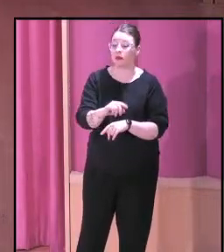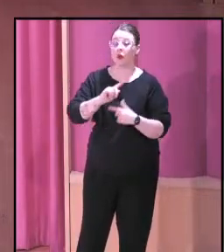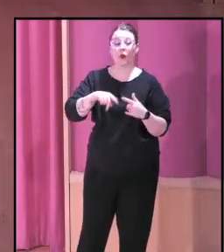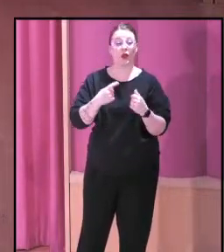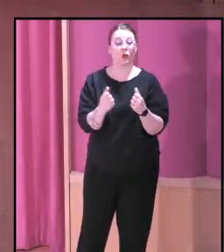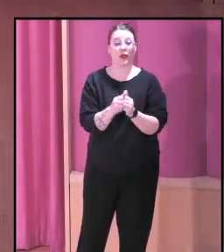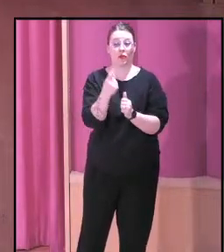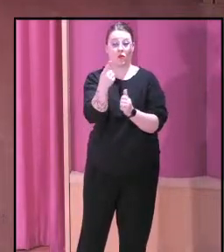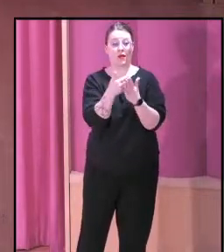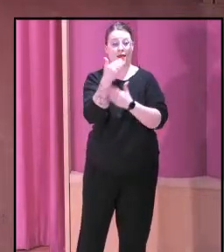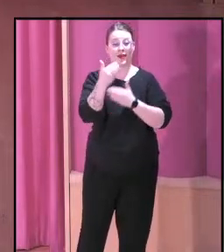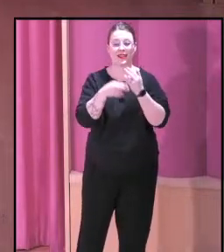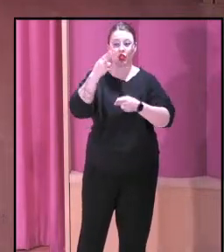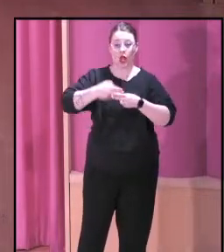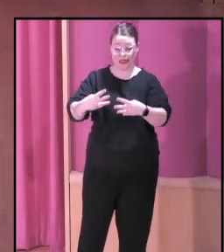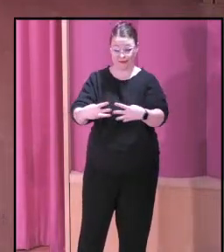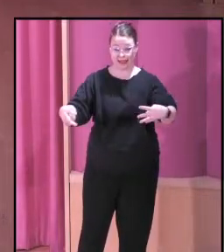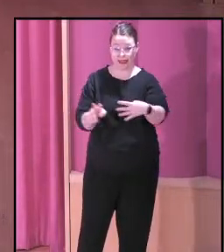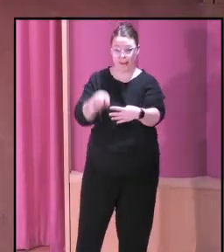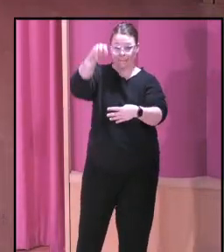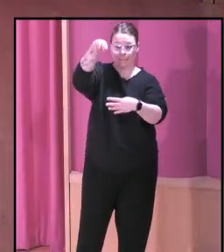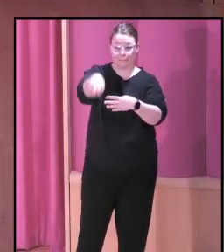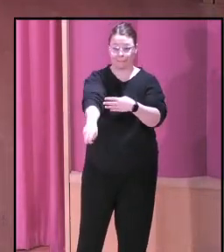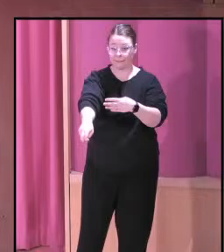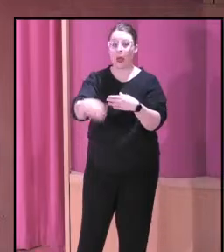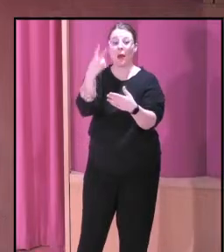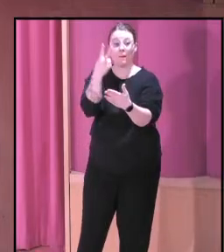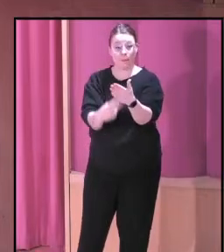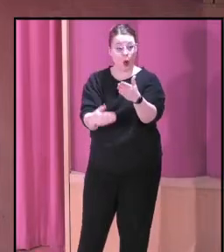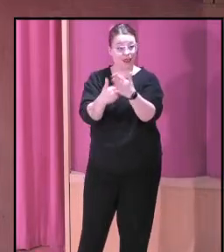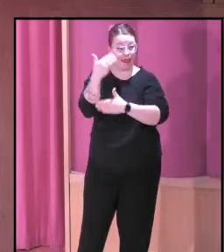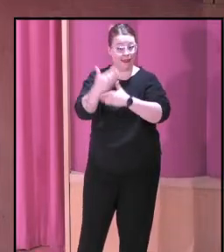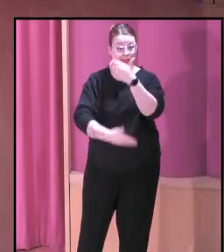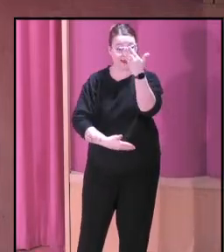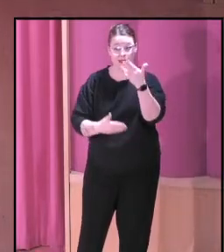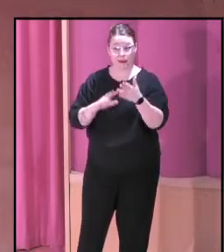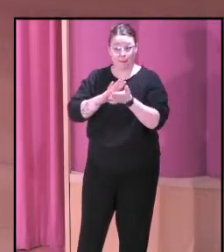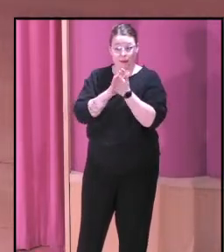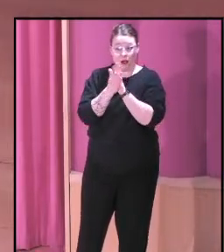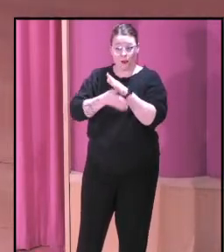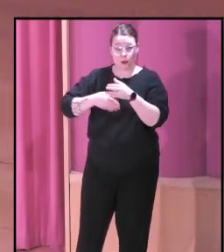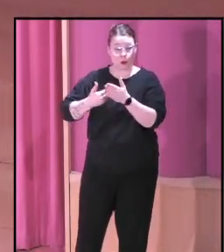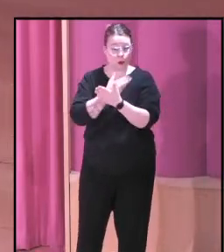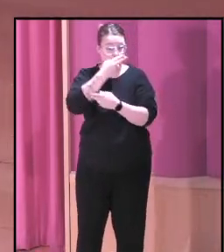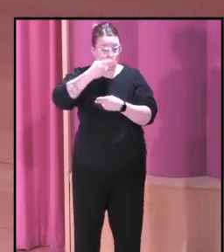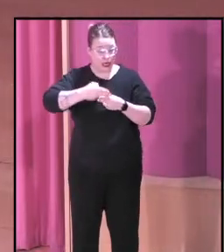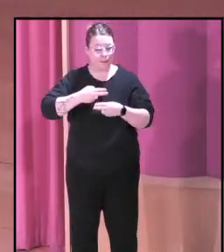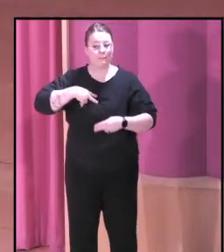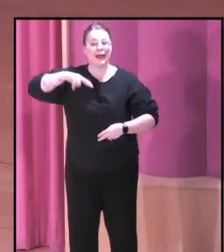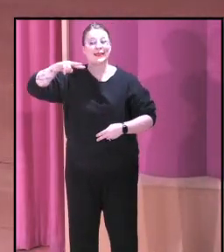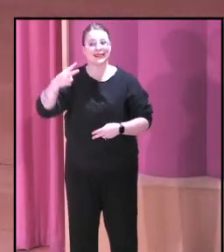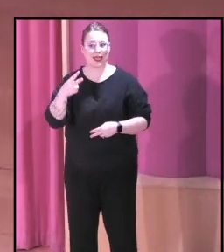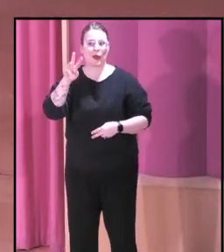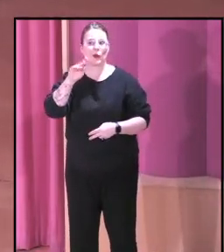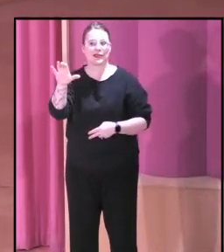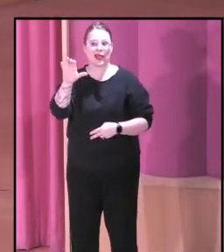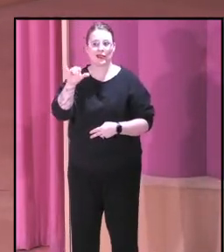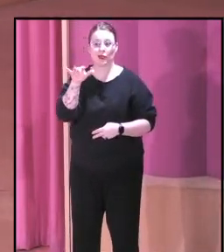hop the fence. When I do the same trick with both hands, the name changes, and it becomes my second Wisconsin yo-yo